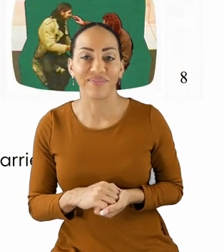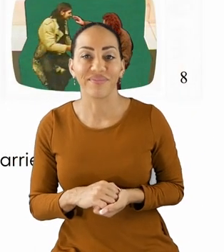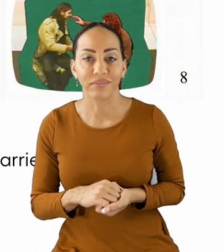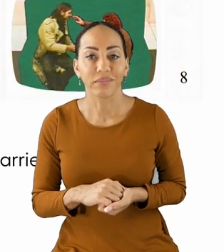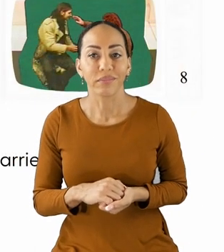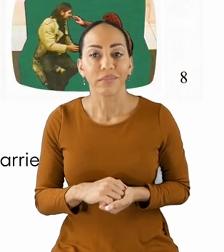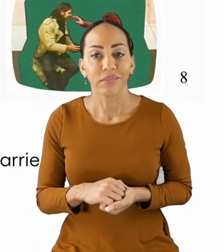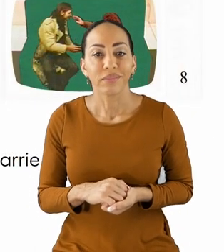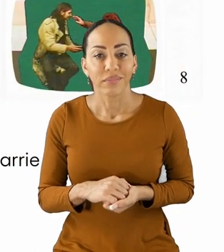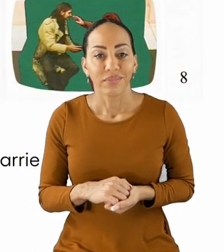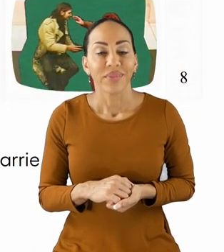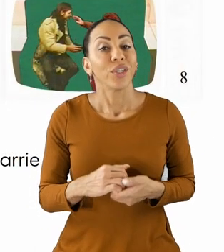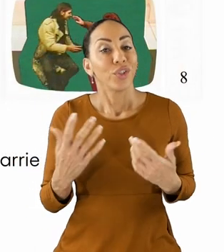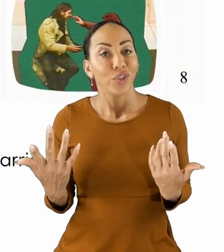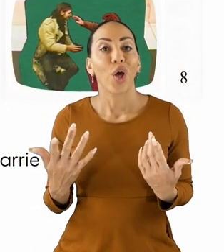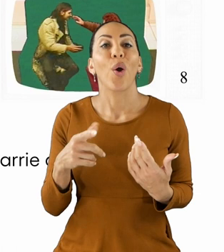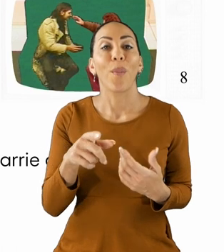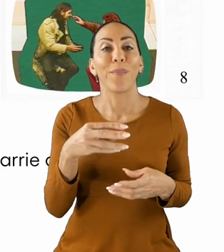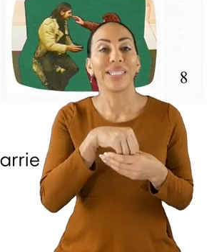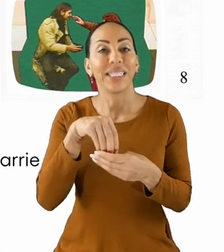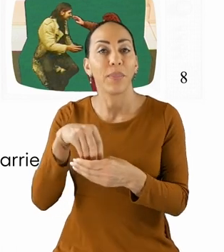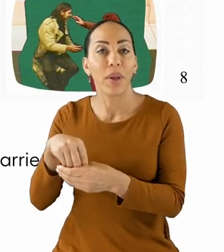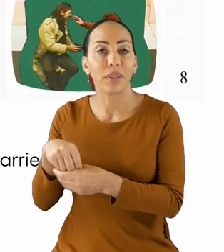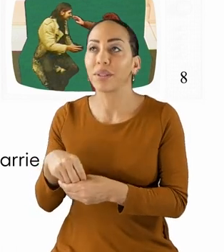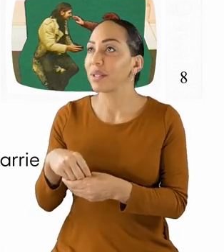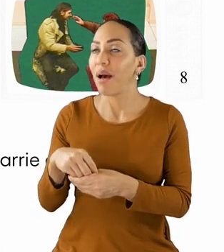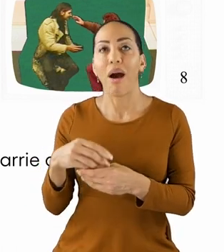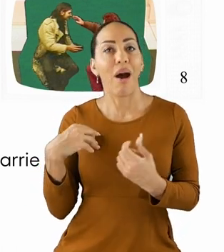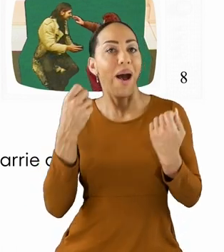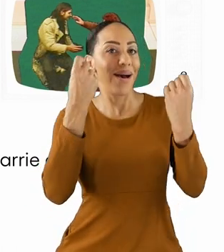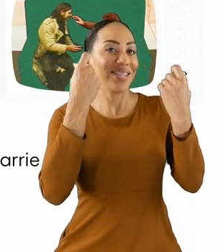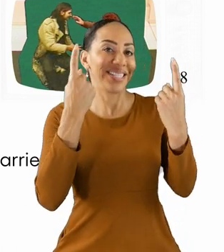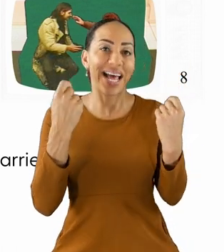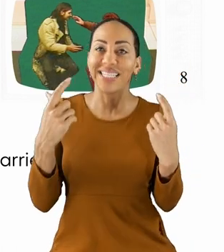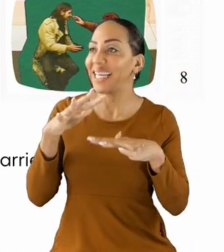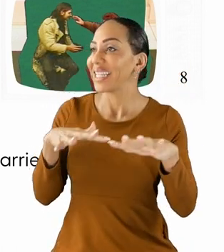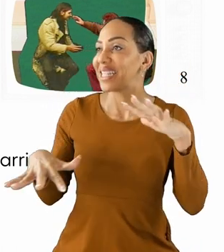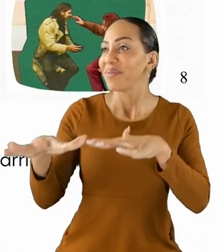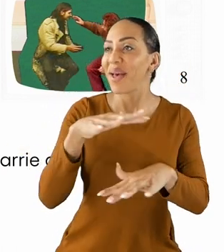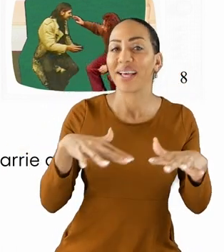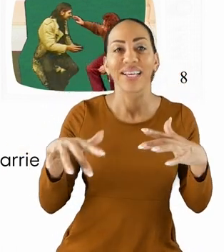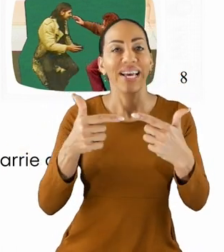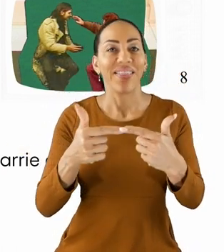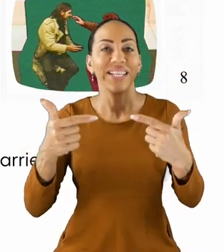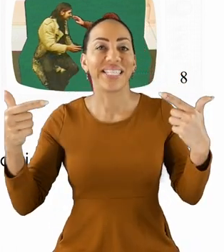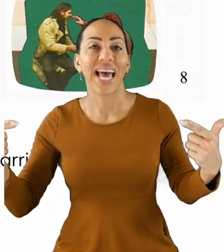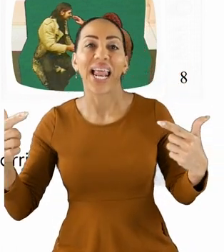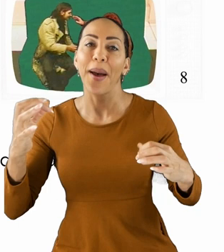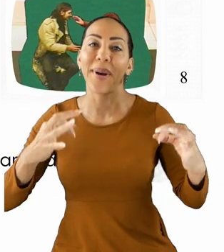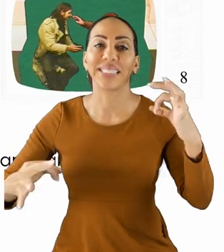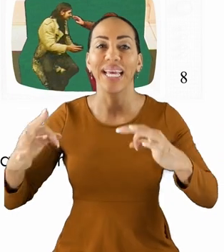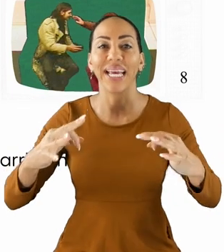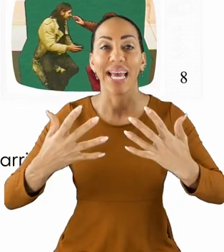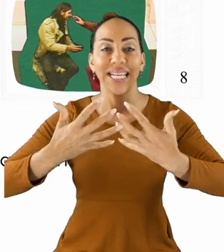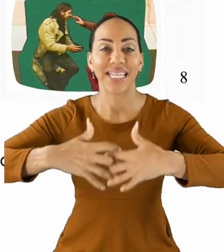So as the participants begin to discover this telematic third space and their new immersive coexistence, the telematic technology and